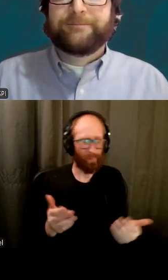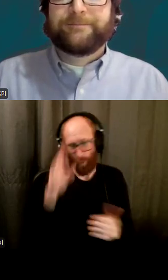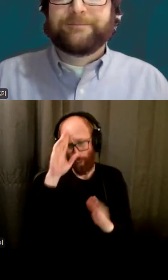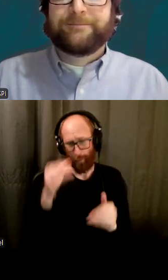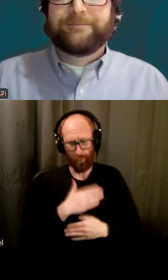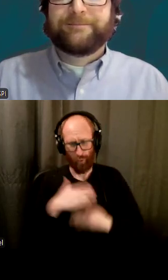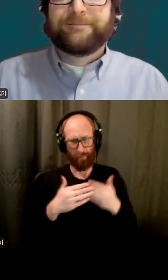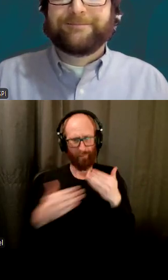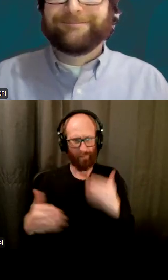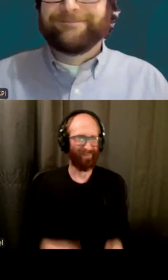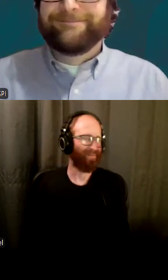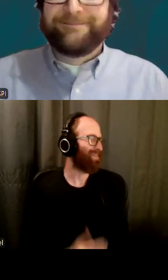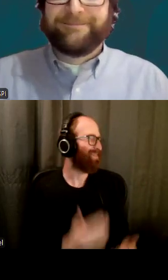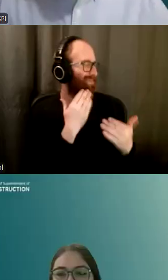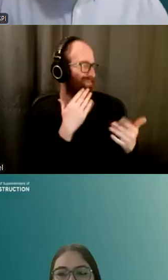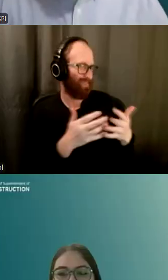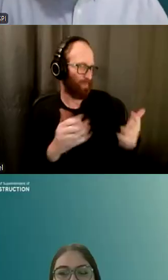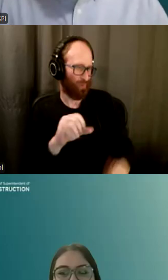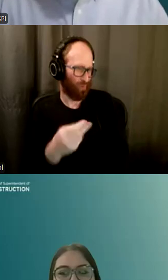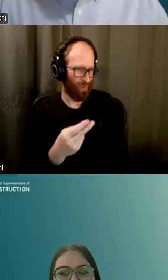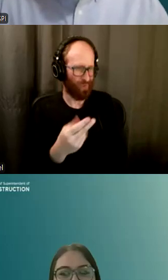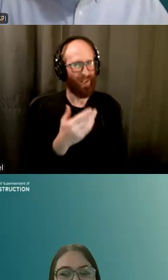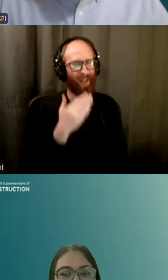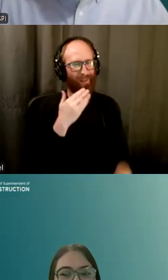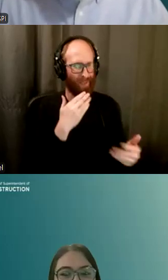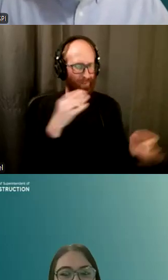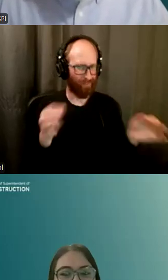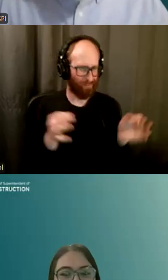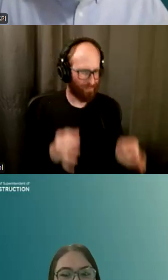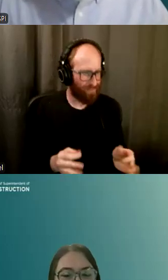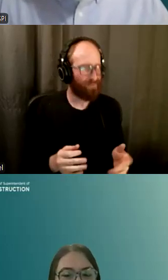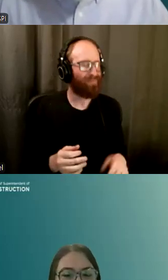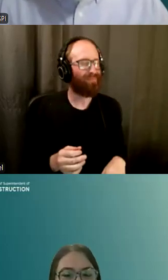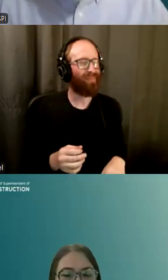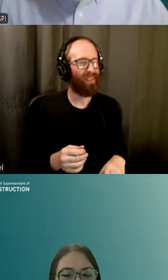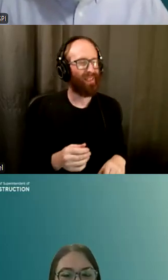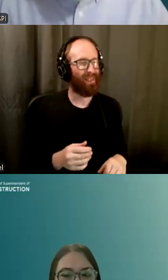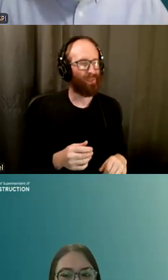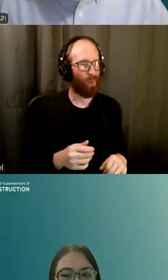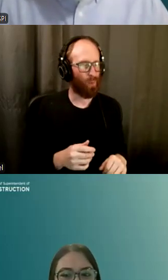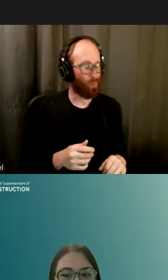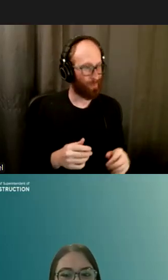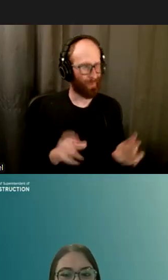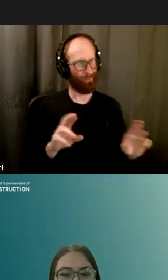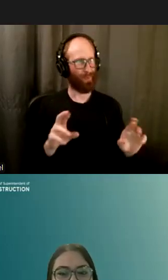Thanks so much, Josh. Thank you for walking us through that and for setting the stage for Sarah and